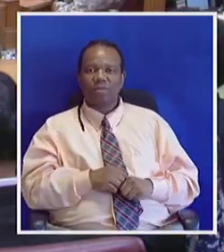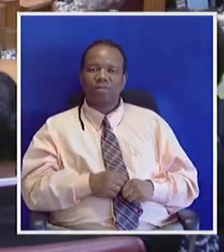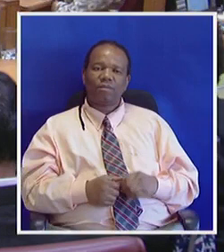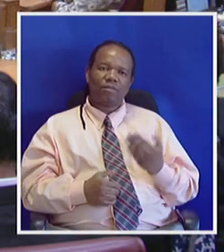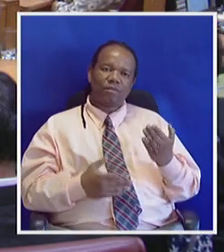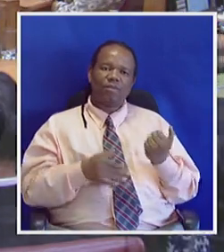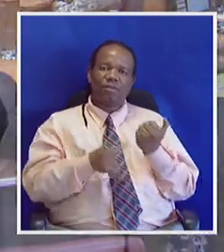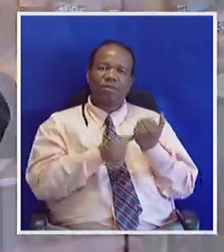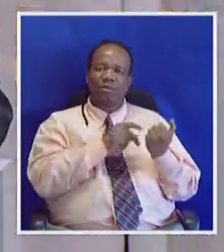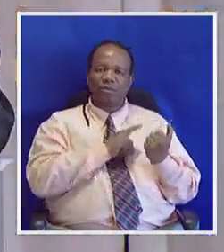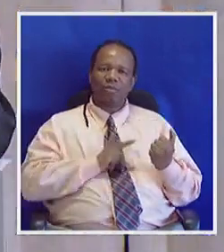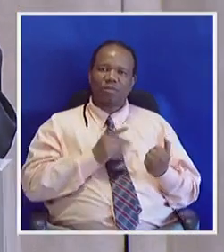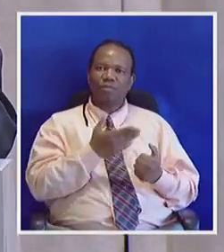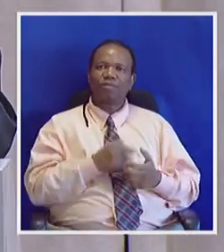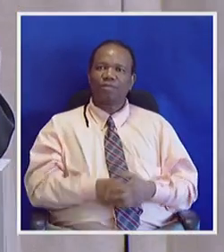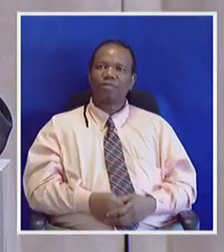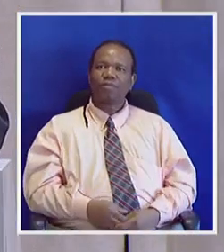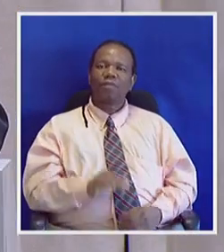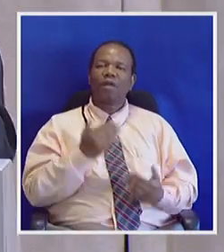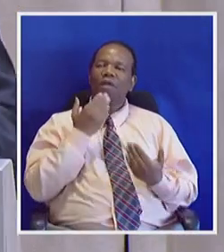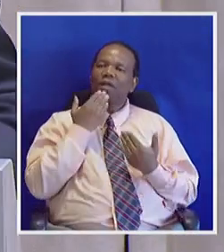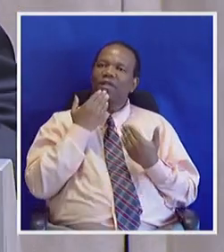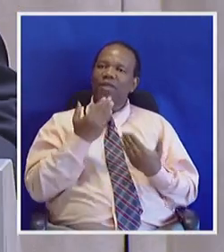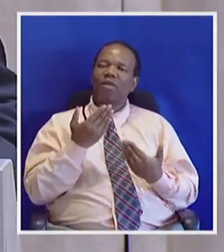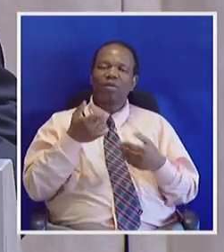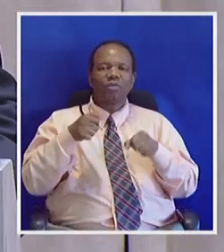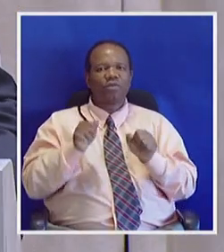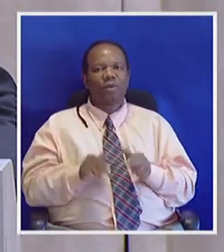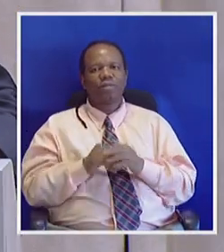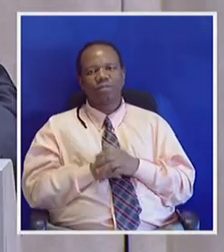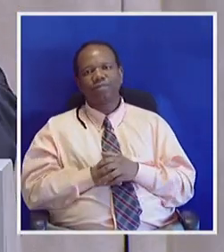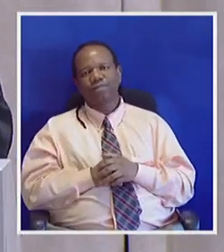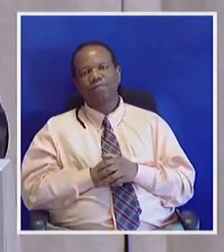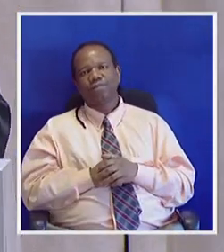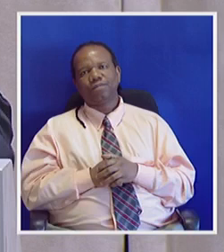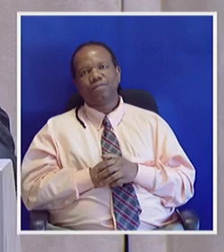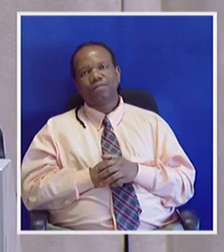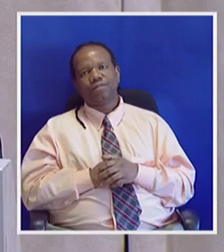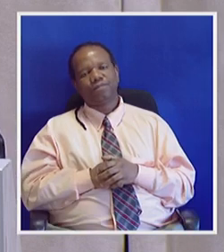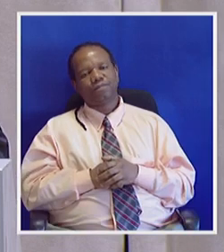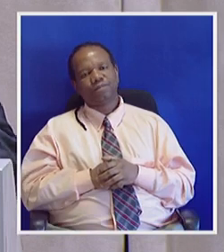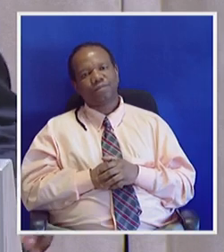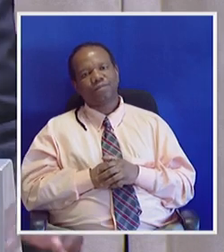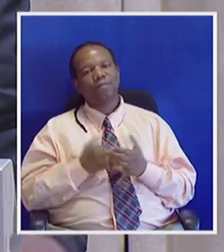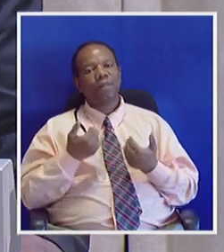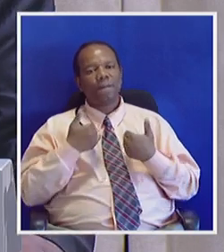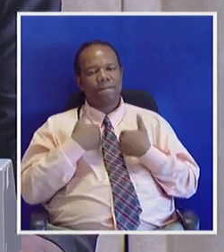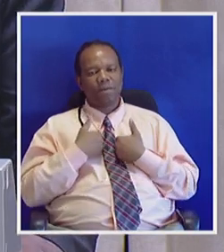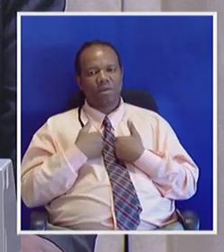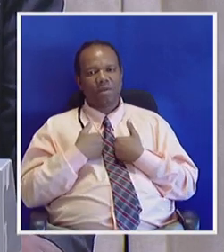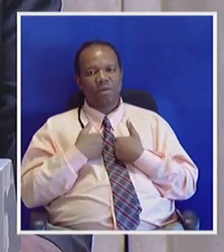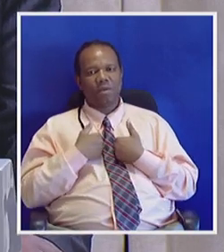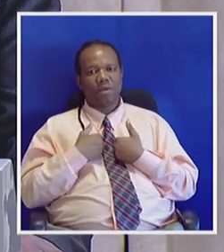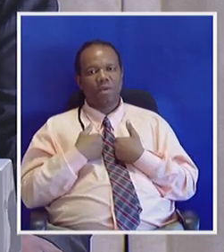Honorable Deputy President. Thank you, Honorable Chairperson. I have been very clear on